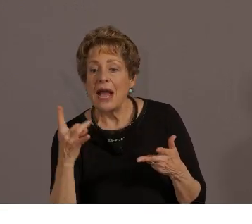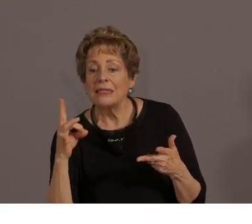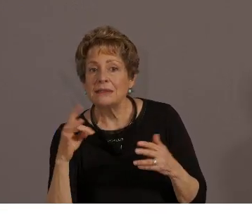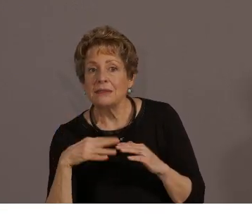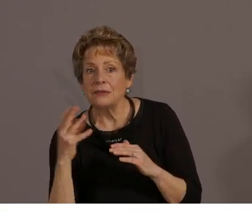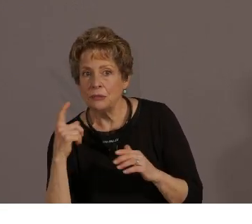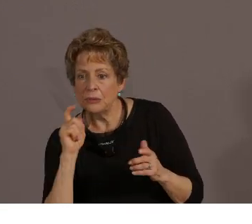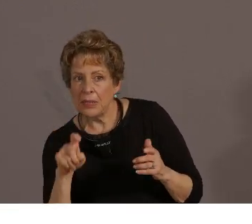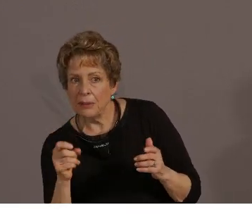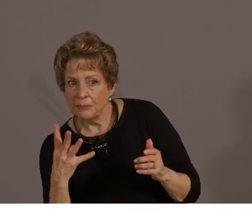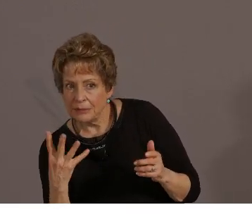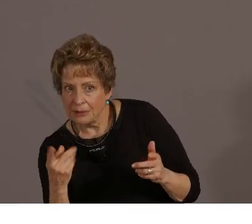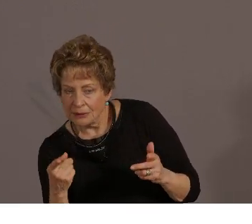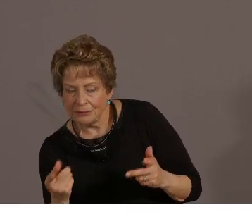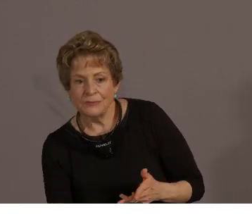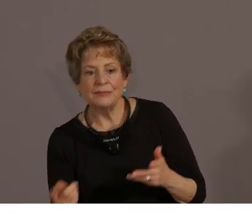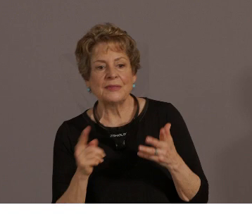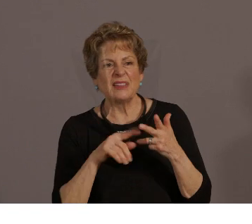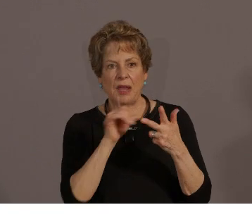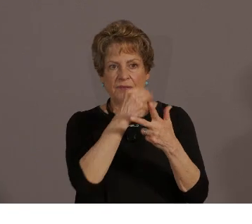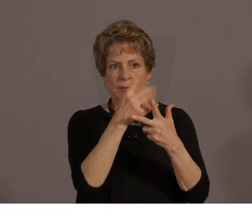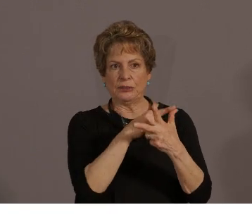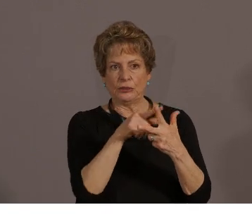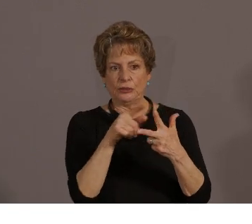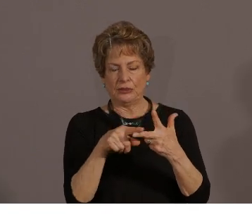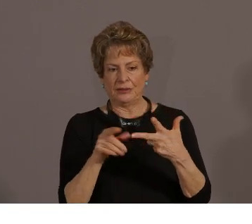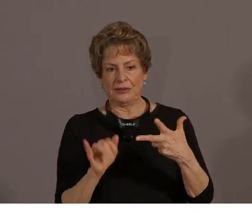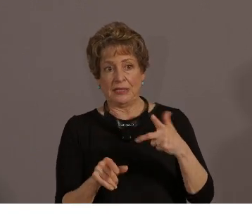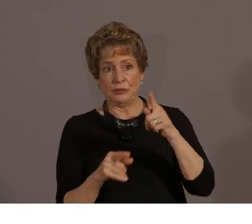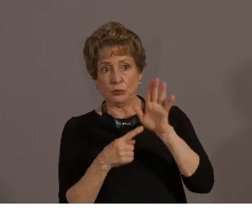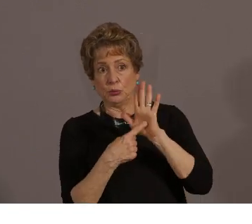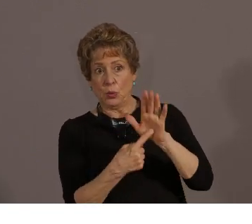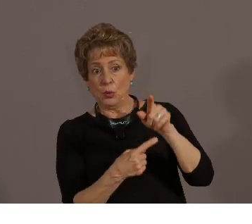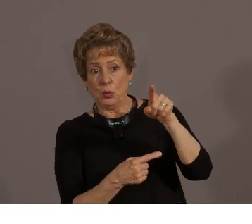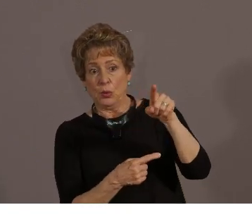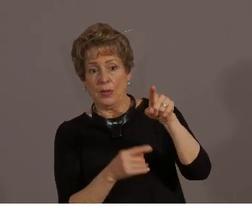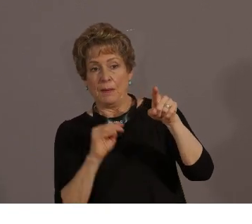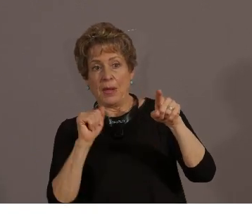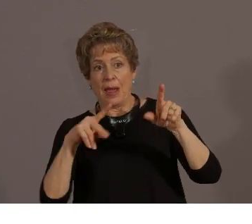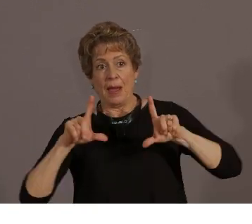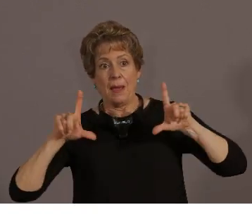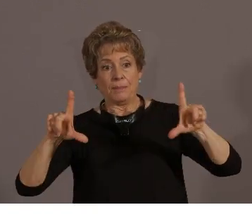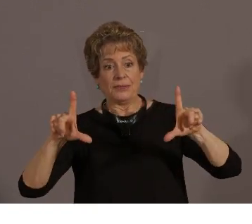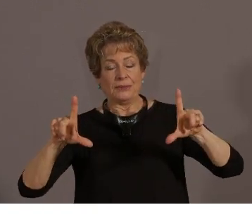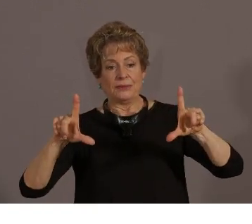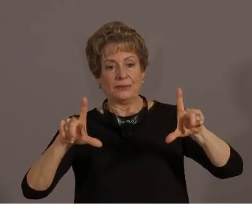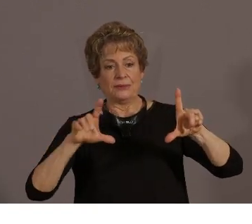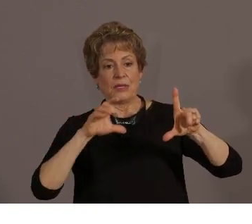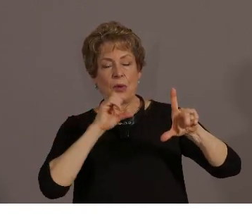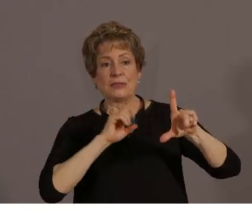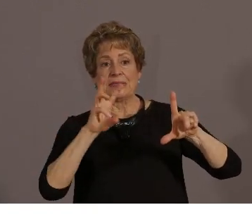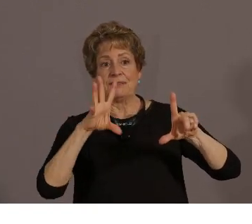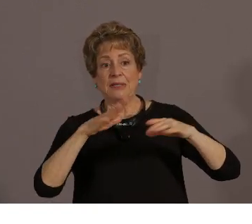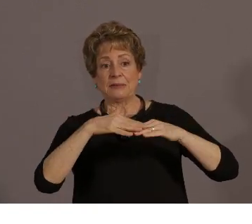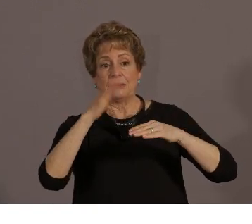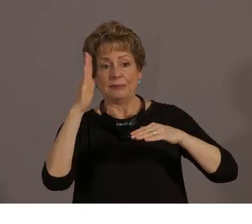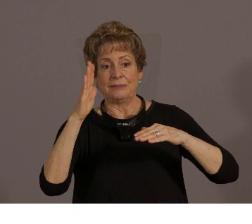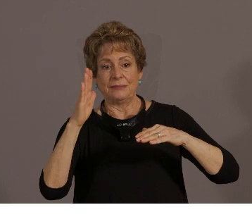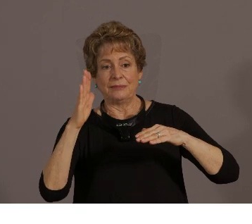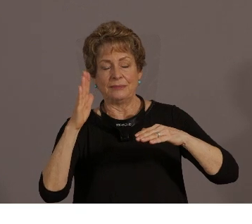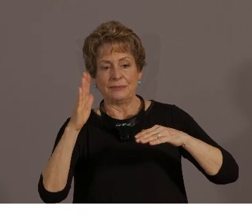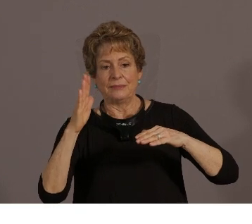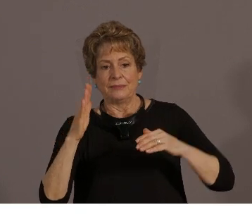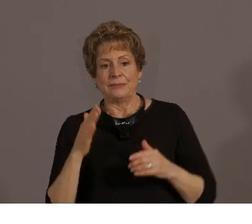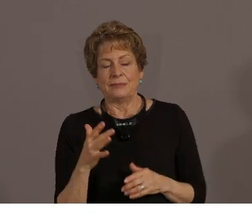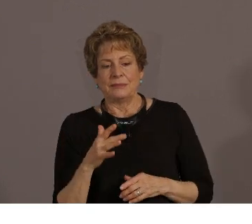see is showing you the percent that are vaccinated over the age of 65. Darker means that there